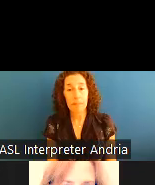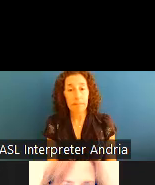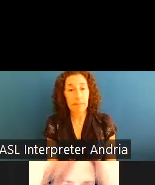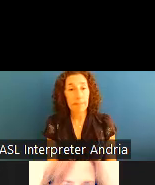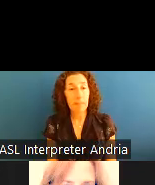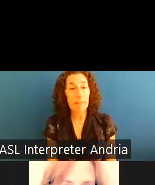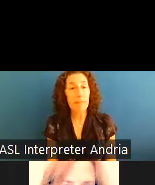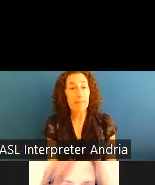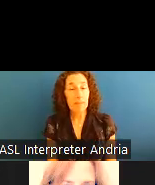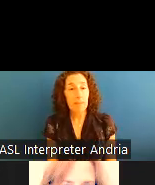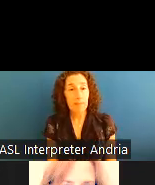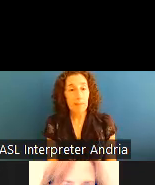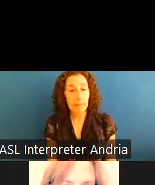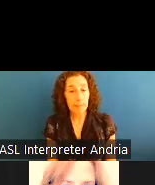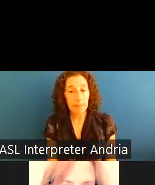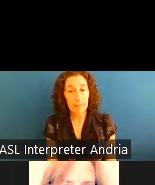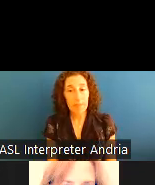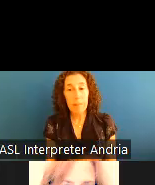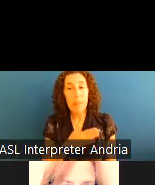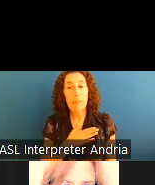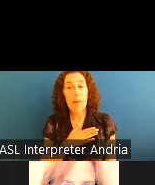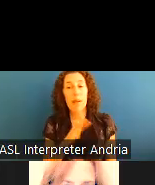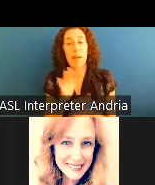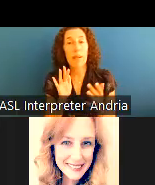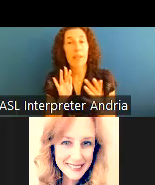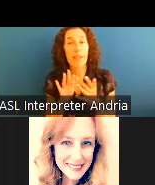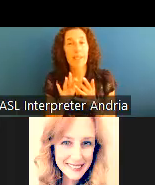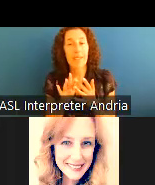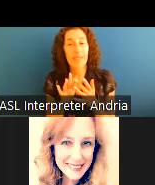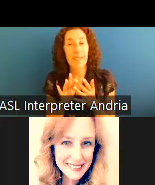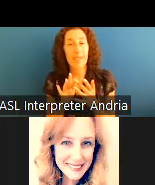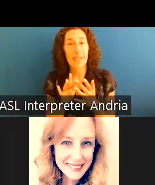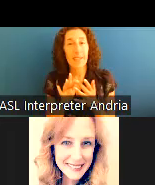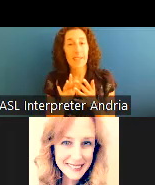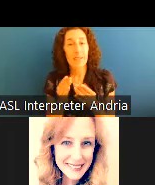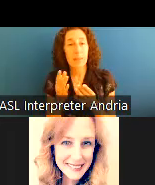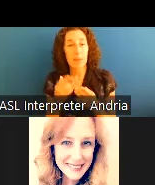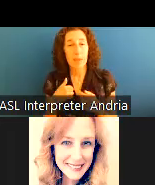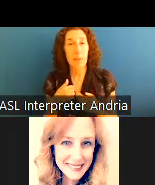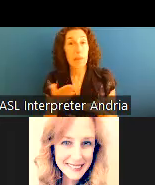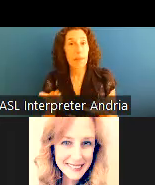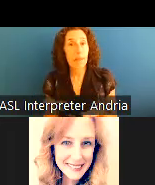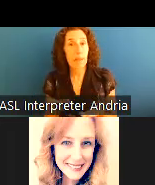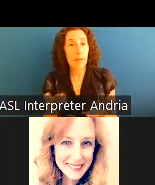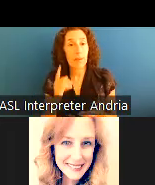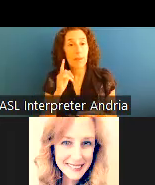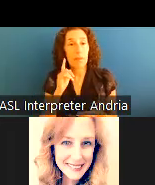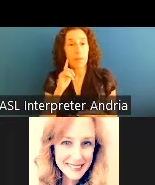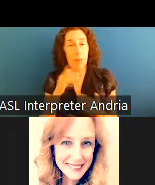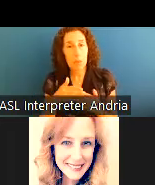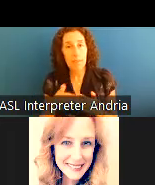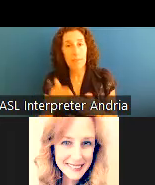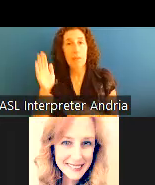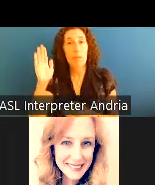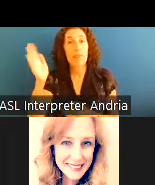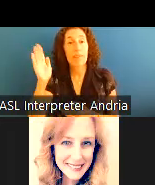Alrighty, y'all. So here's my contact information. I will be here throughout this presentation. If y'all have questions, I'm happy to answer